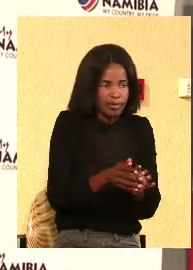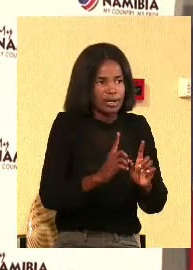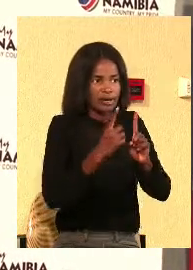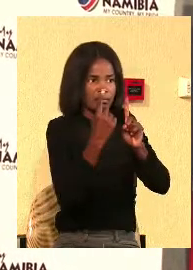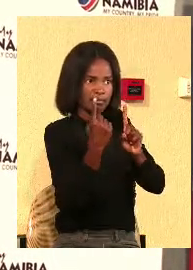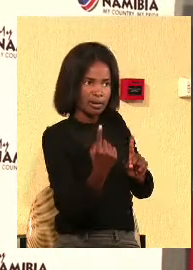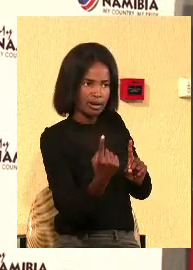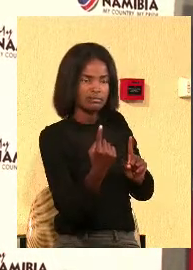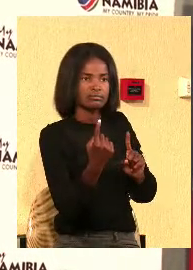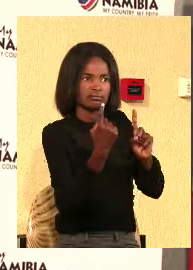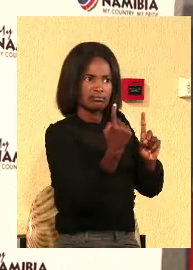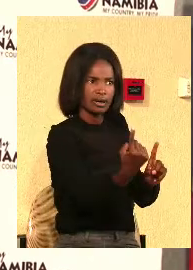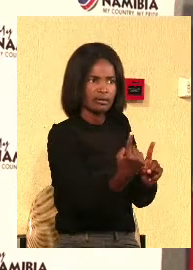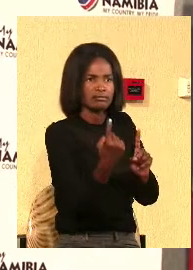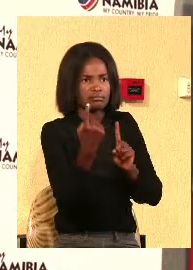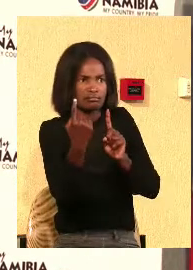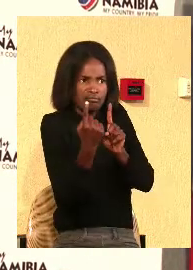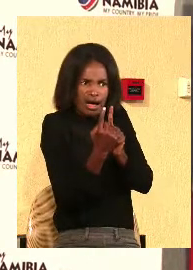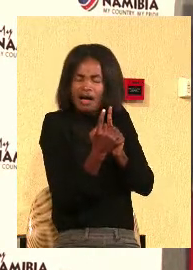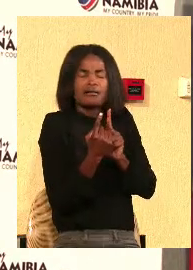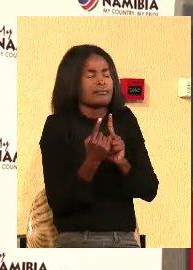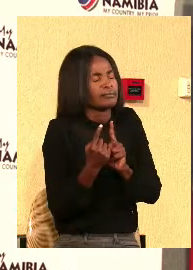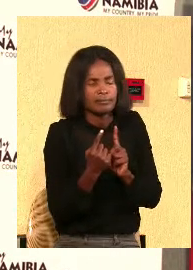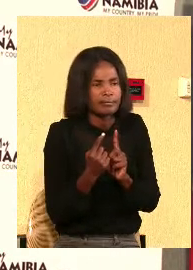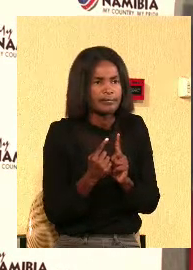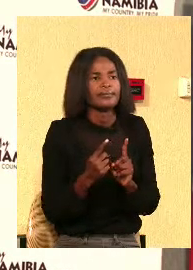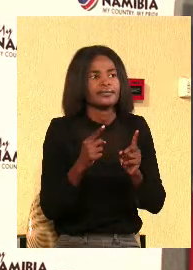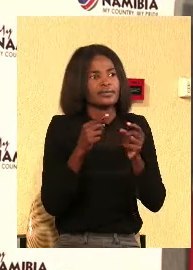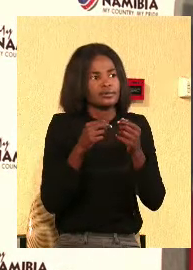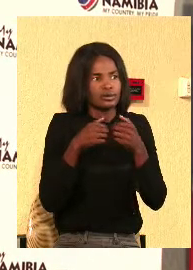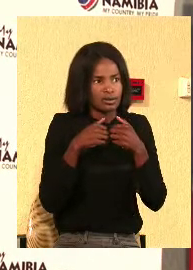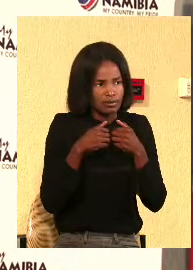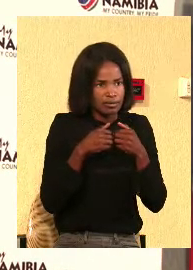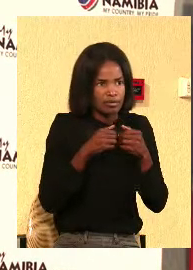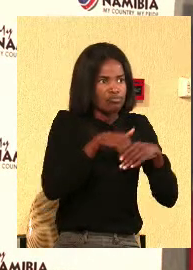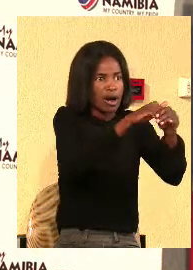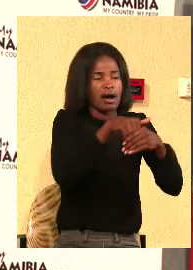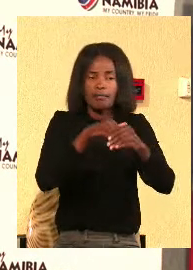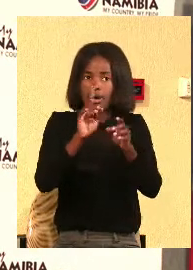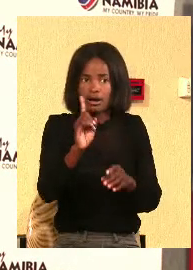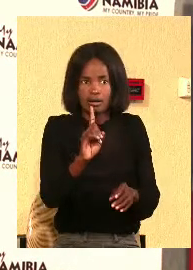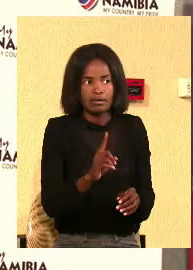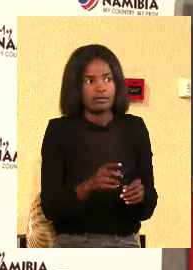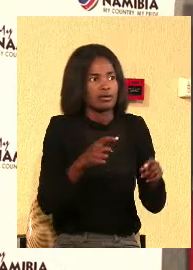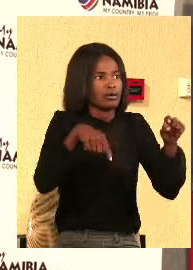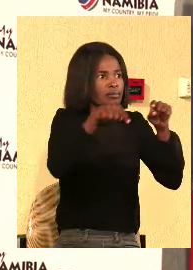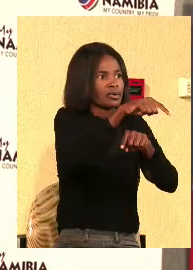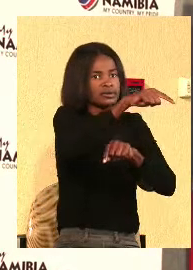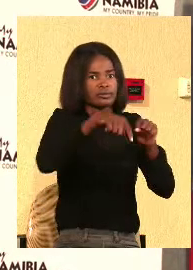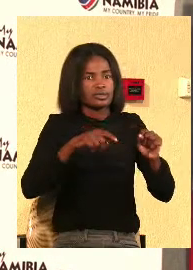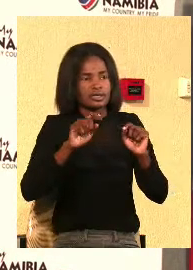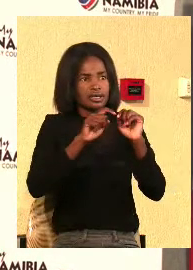obey the regulations around the lockdown, and you need to remain